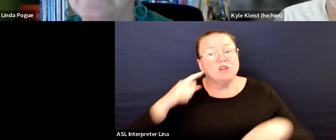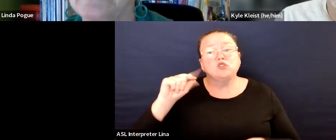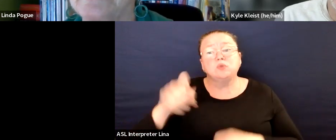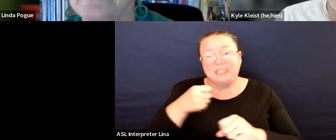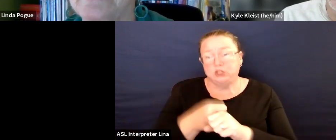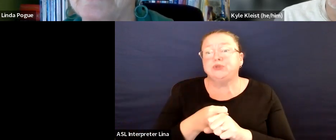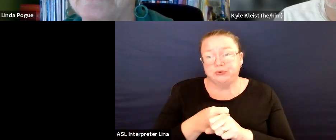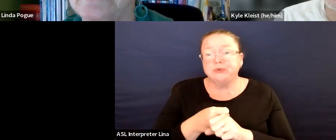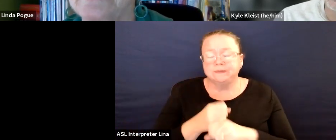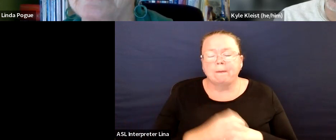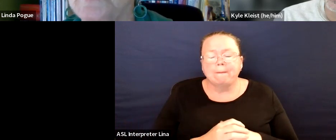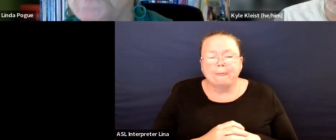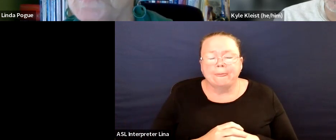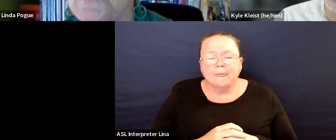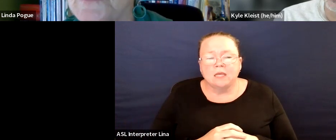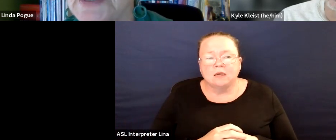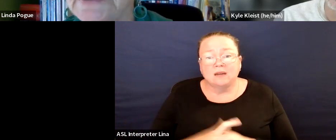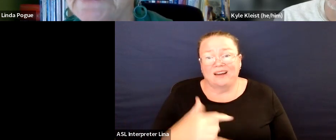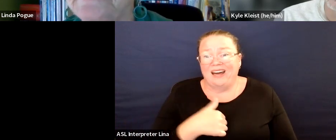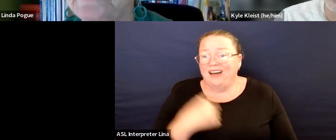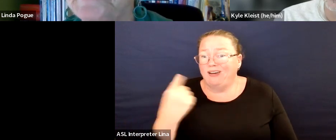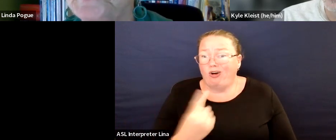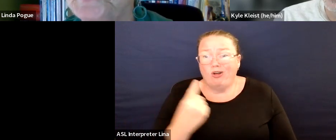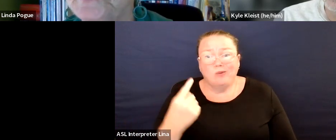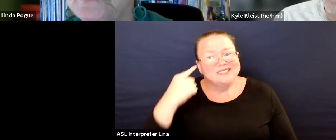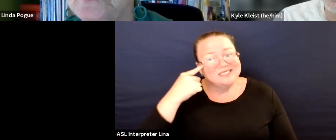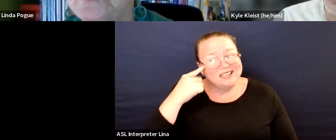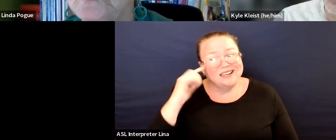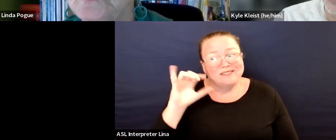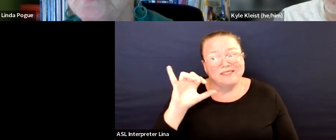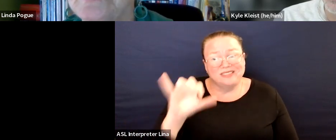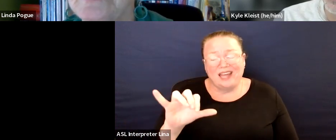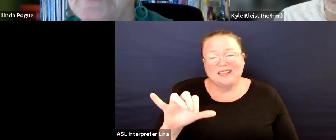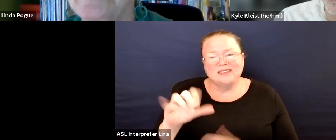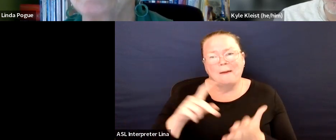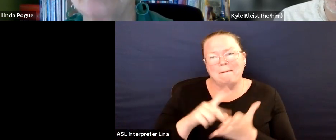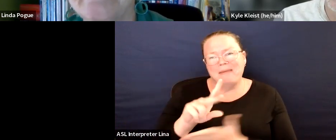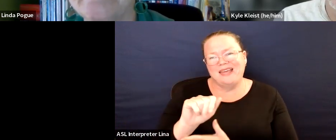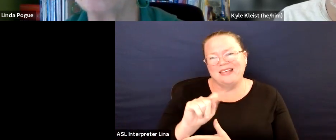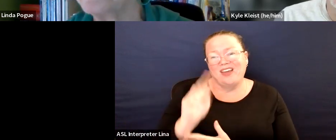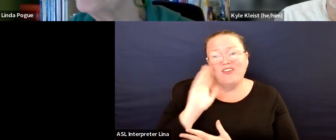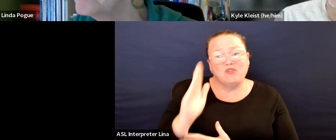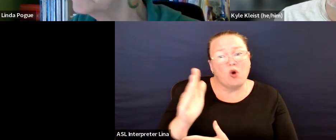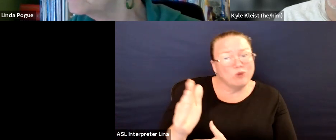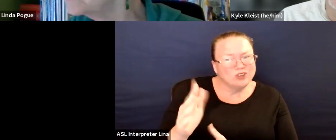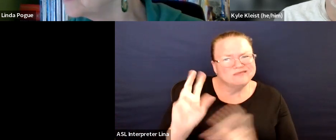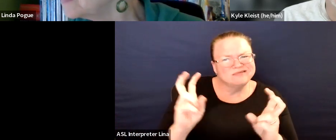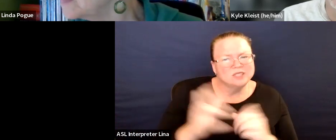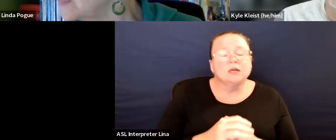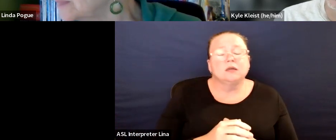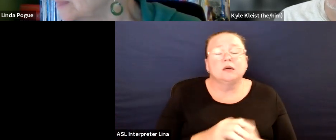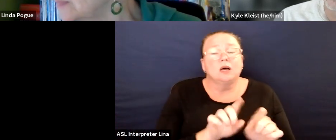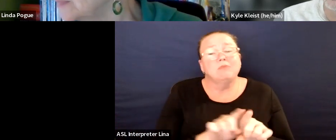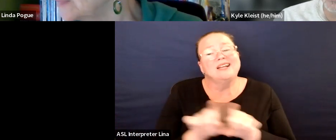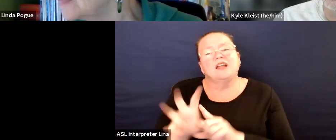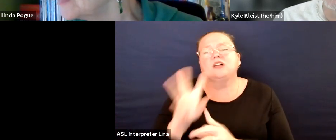already. And so I always considered it paying it forward, so to speak. But like I was